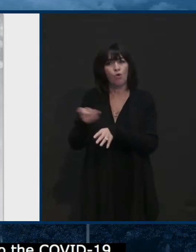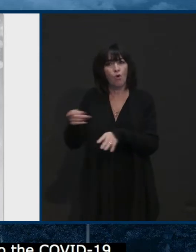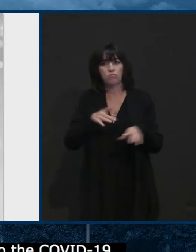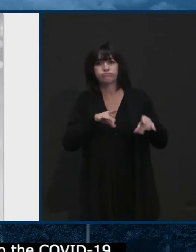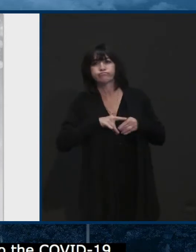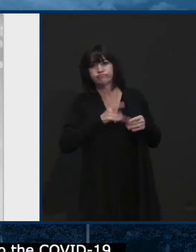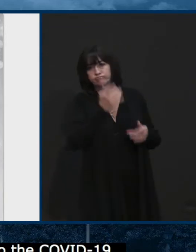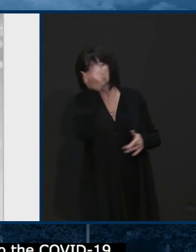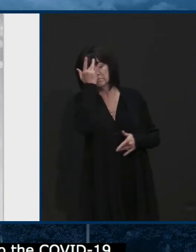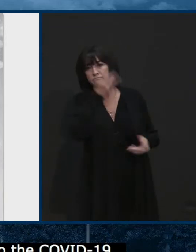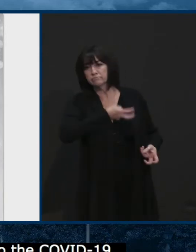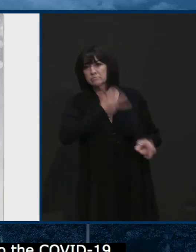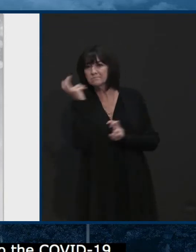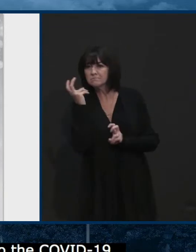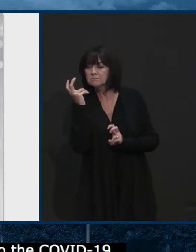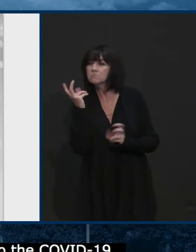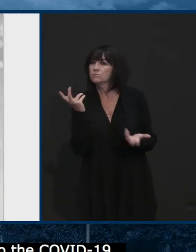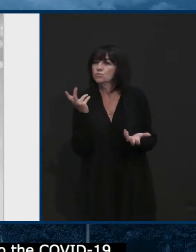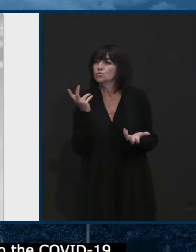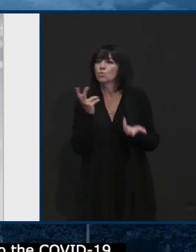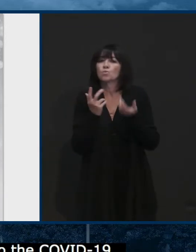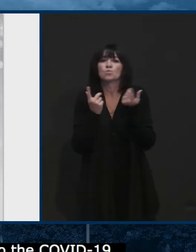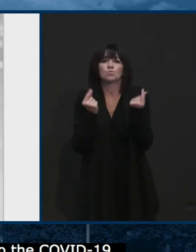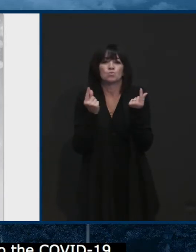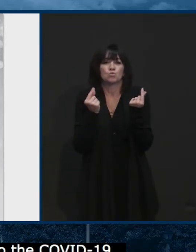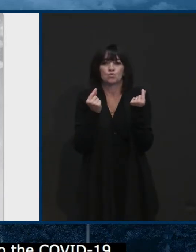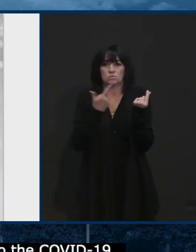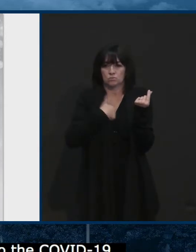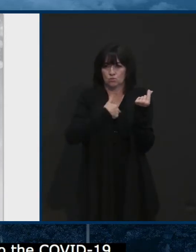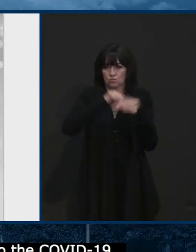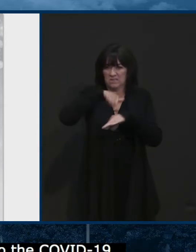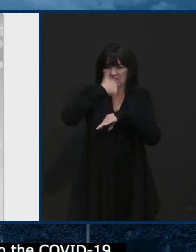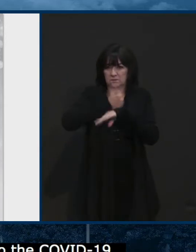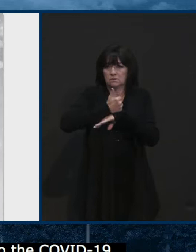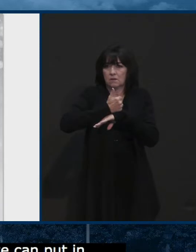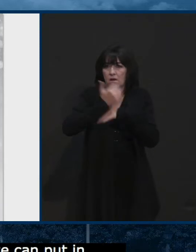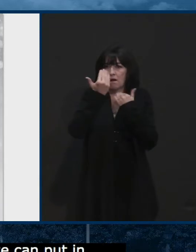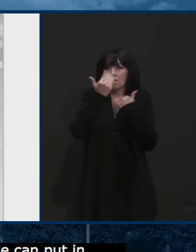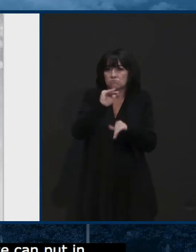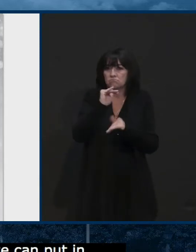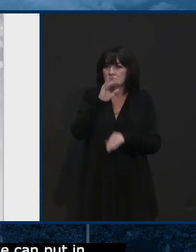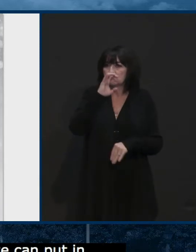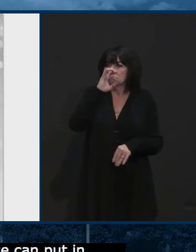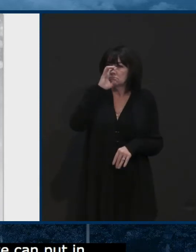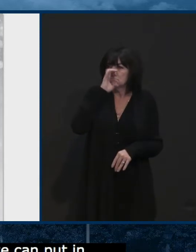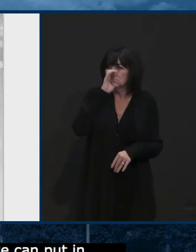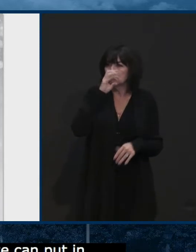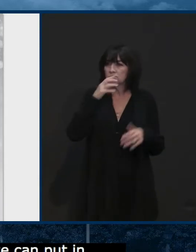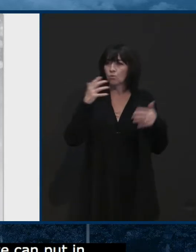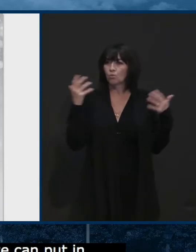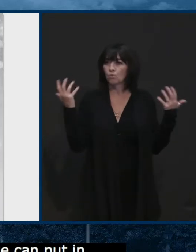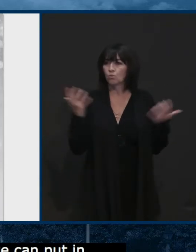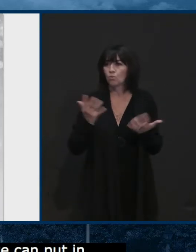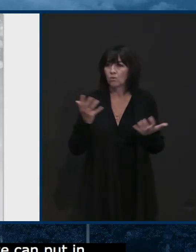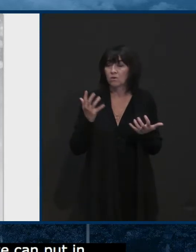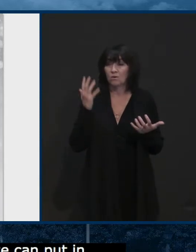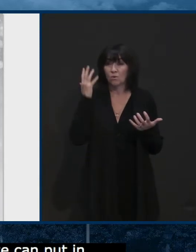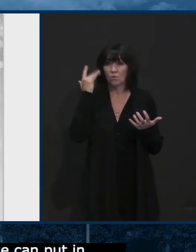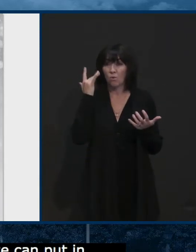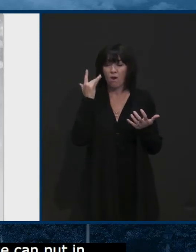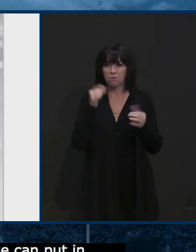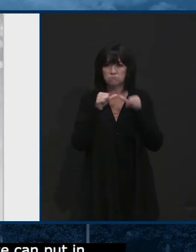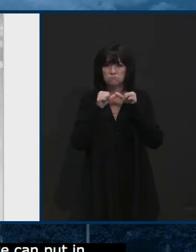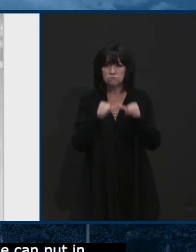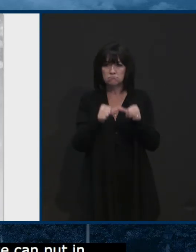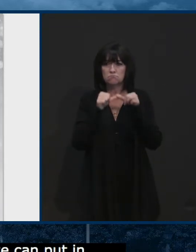we can put in place, that we may be forced to put in place because the spread continues to increase.